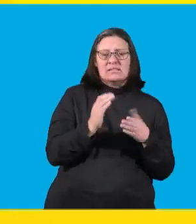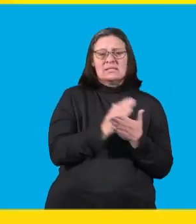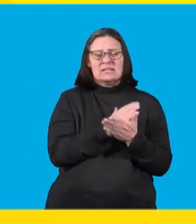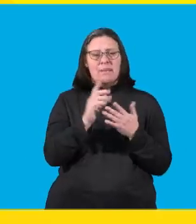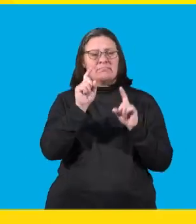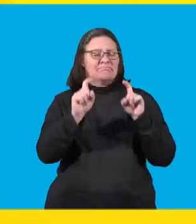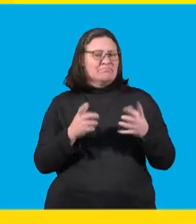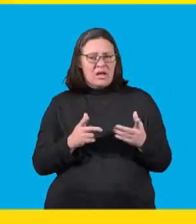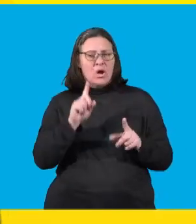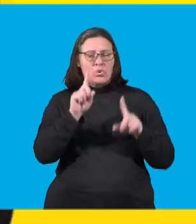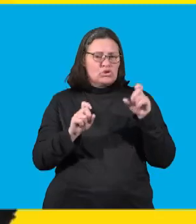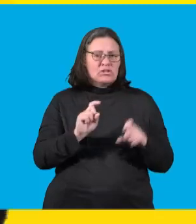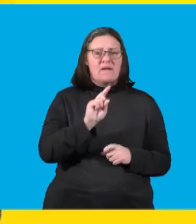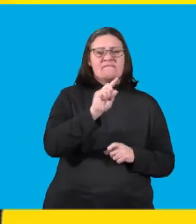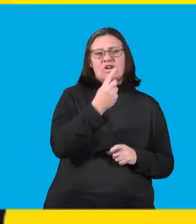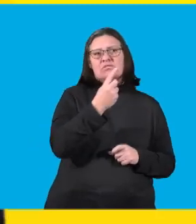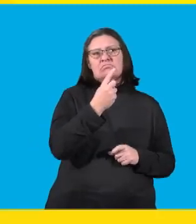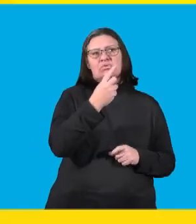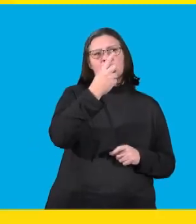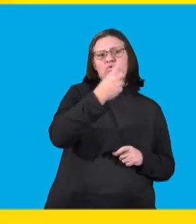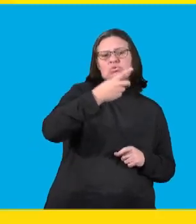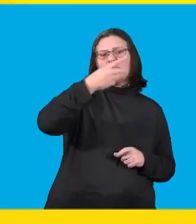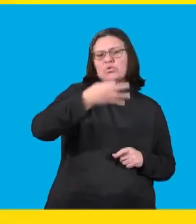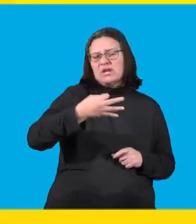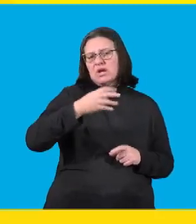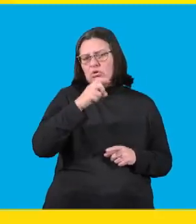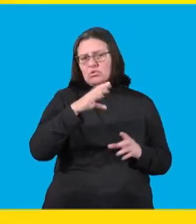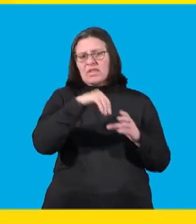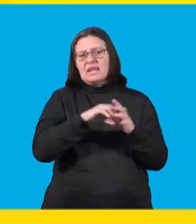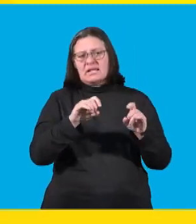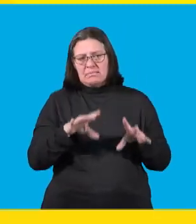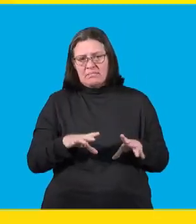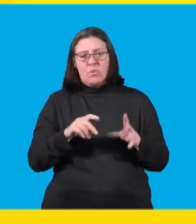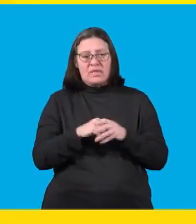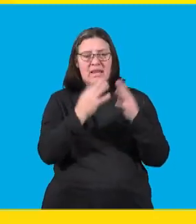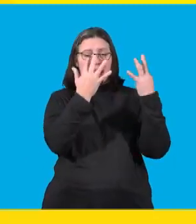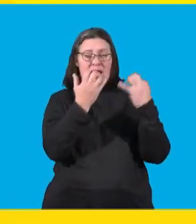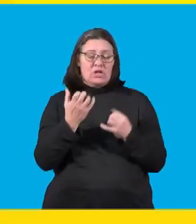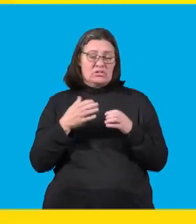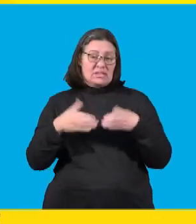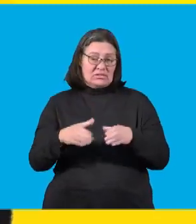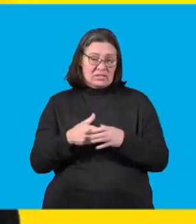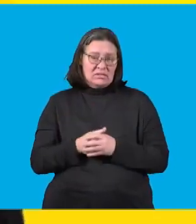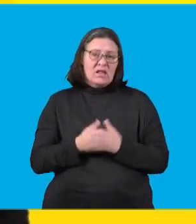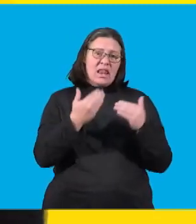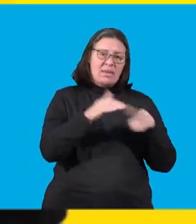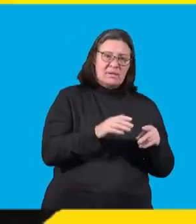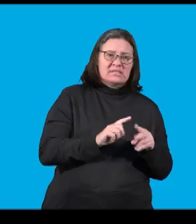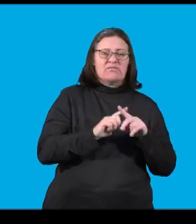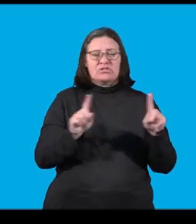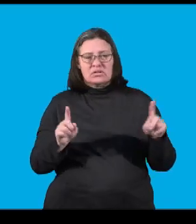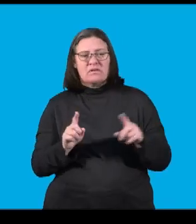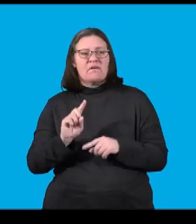some of the typical questions you get in the first 2 or 3 questions in an exam in the calculus section. We looked at